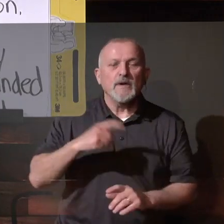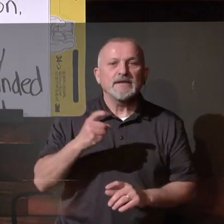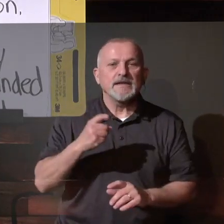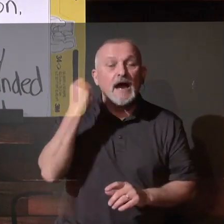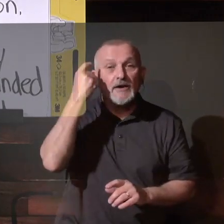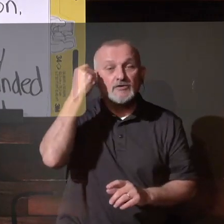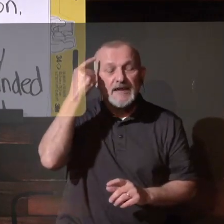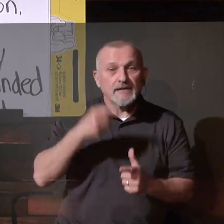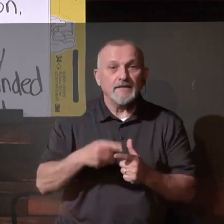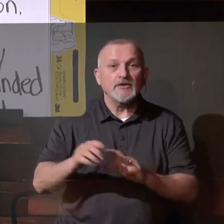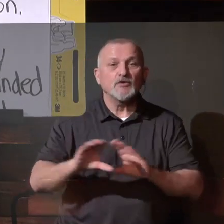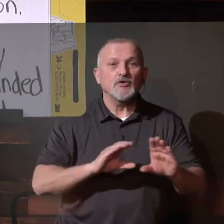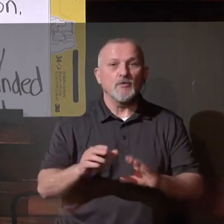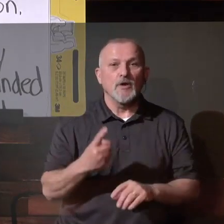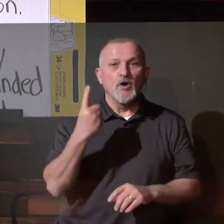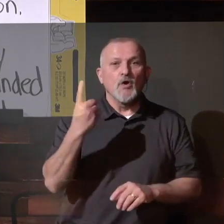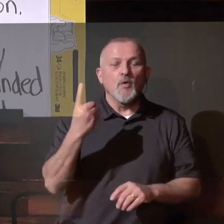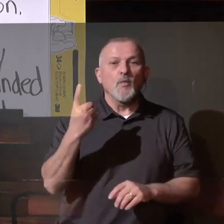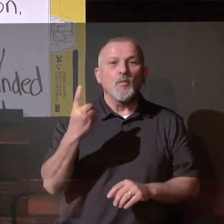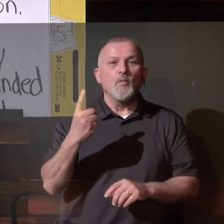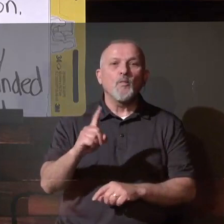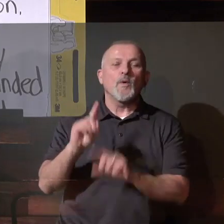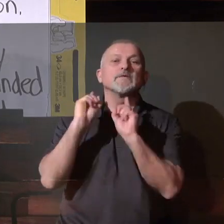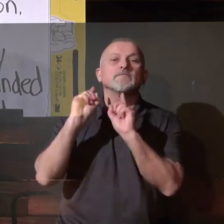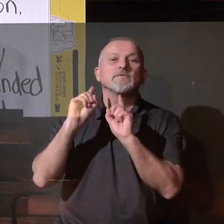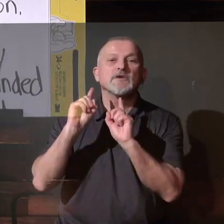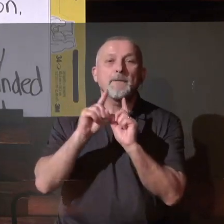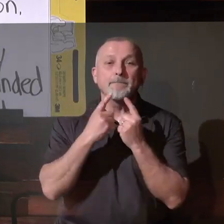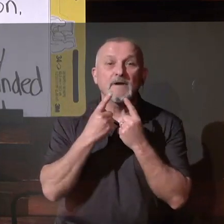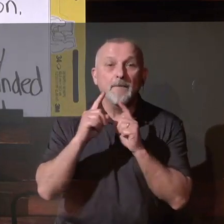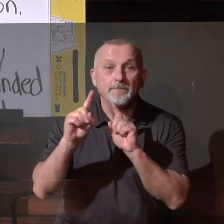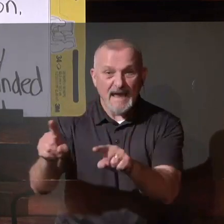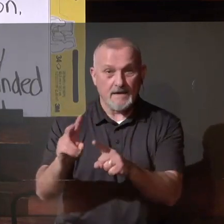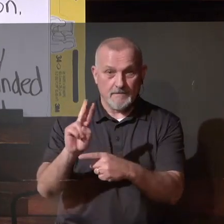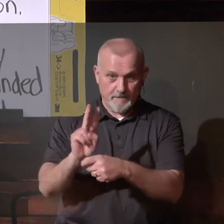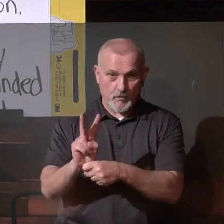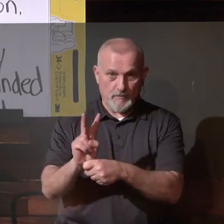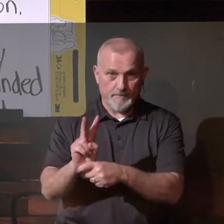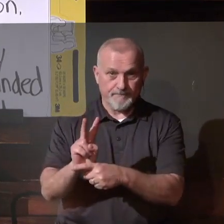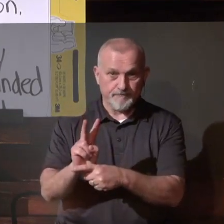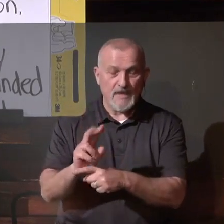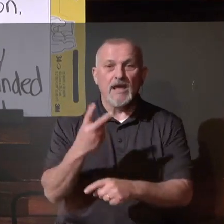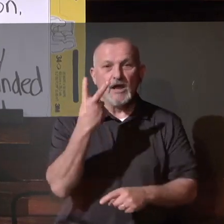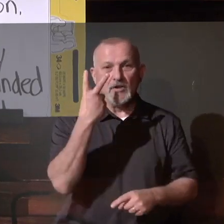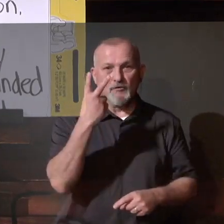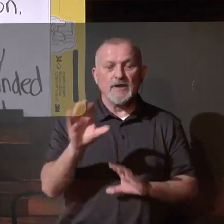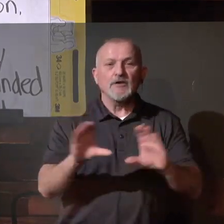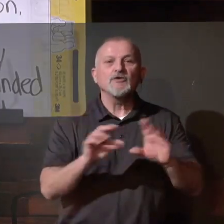One imperative, three participles. This is going to be a little harder. Okay, here we go.